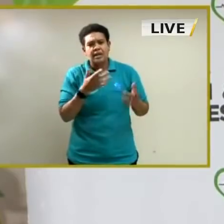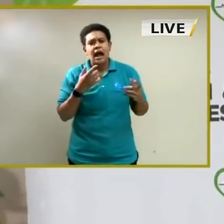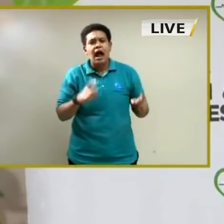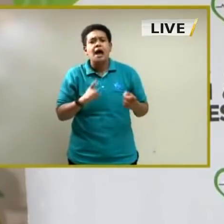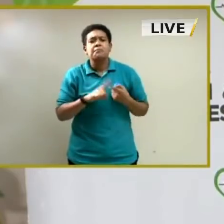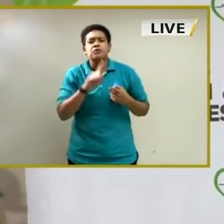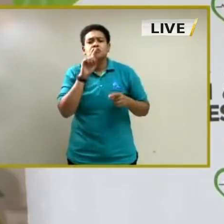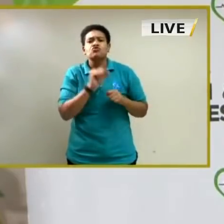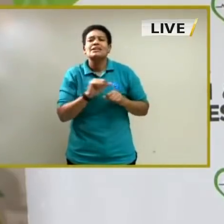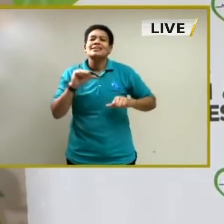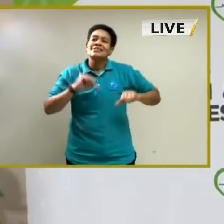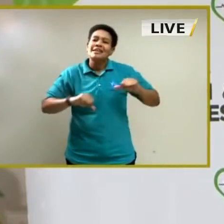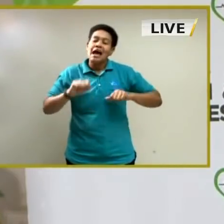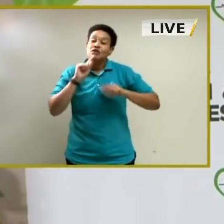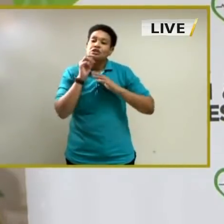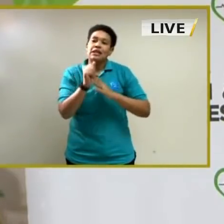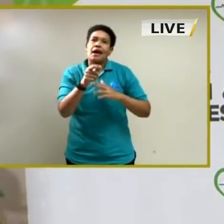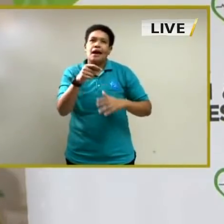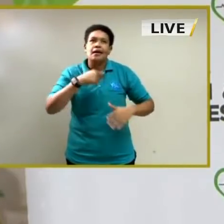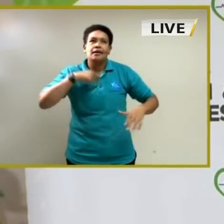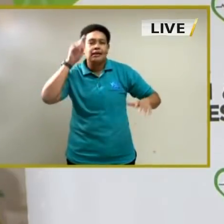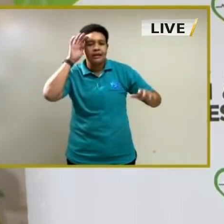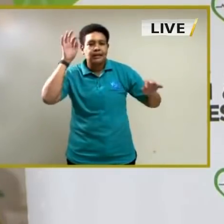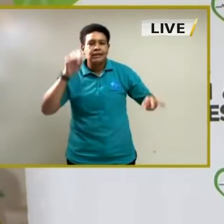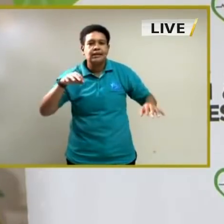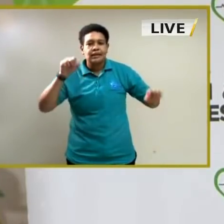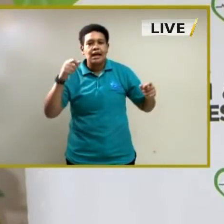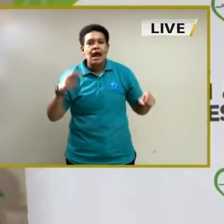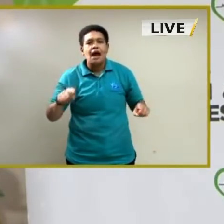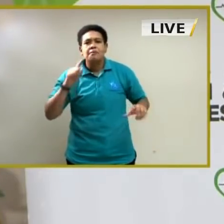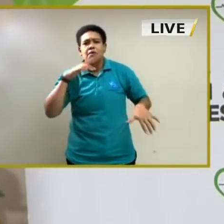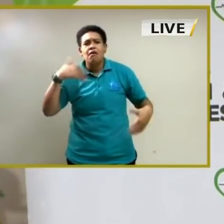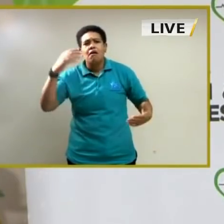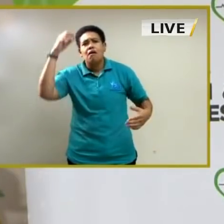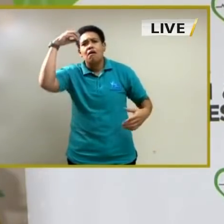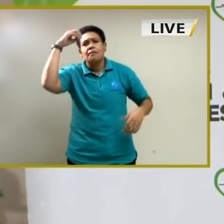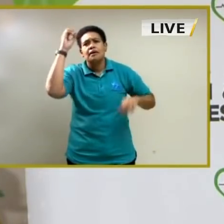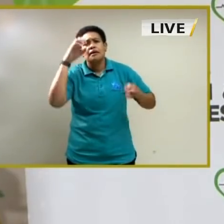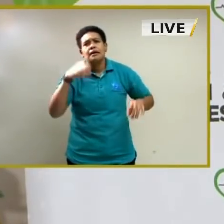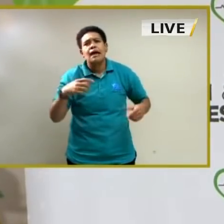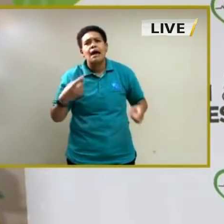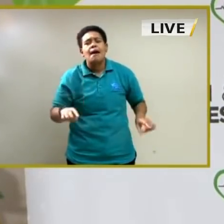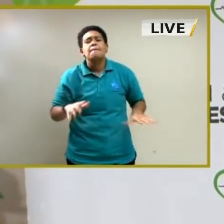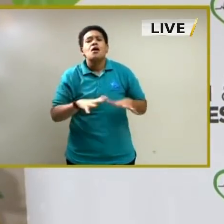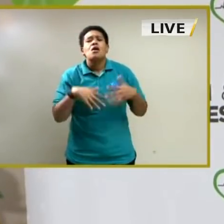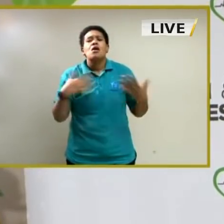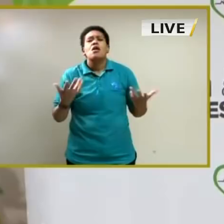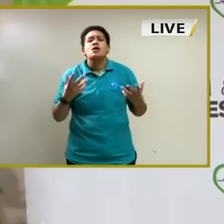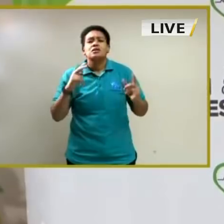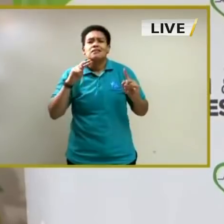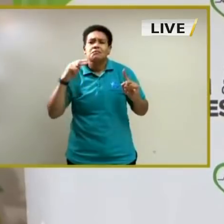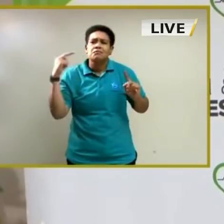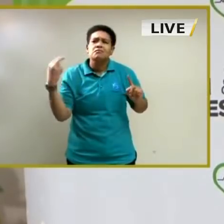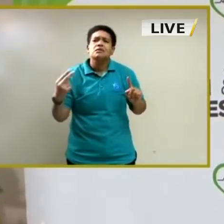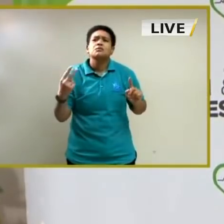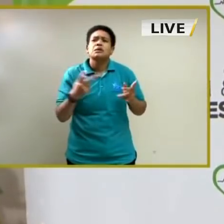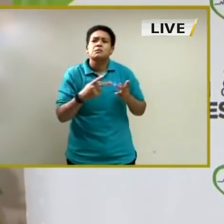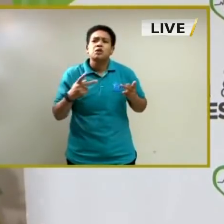is the science that guides us. There's a lot of opinions out there, a lot of positions, some